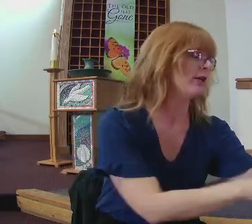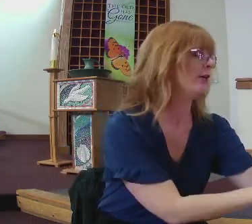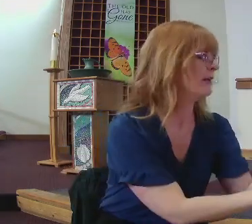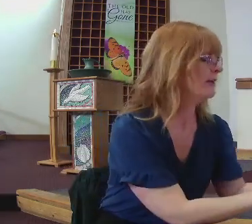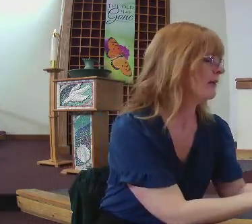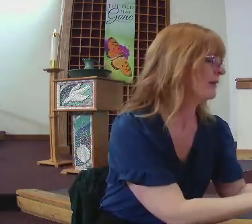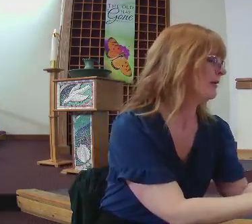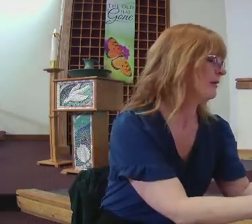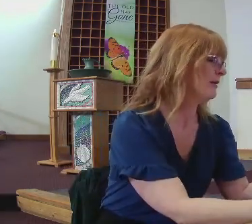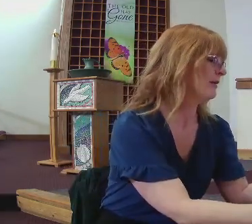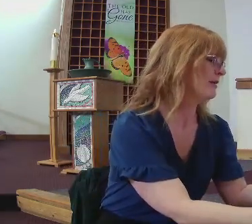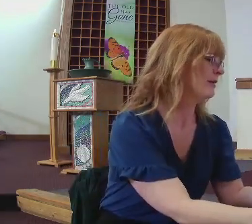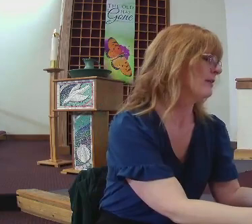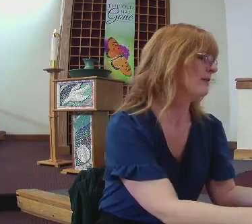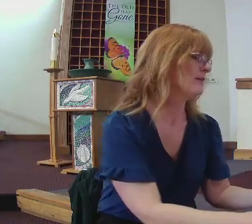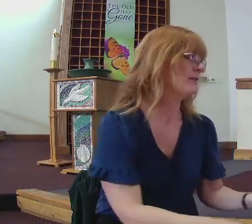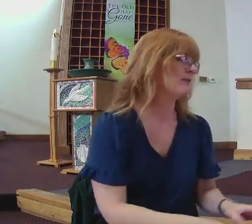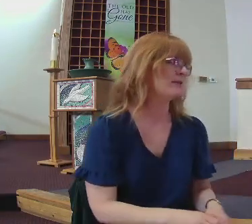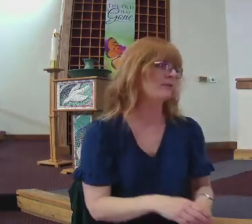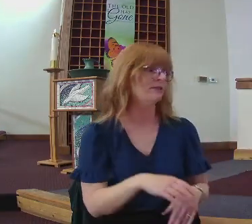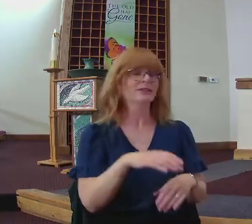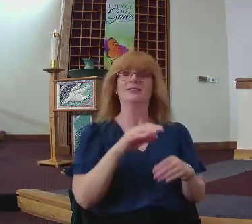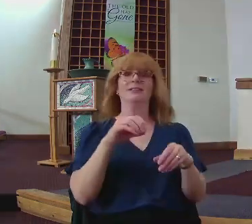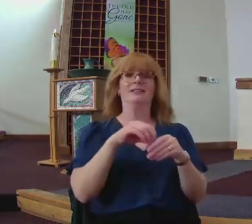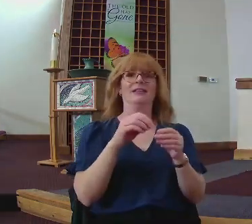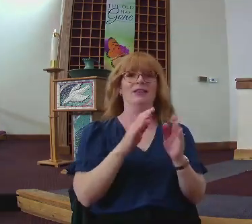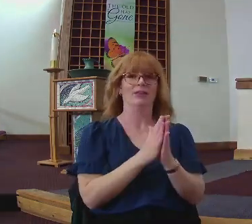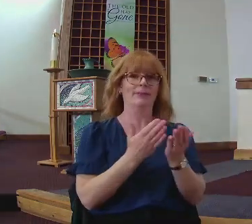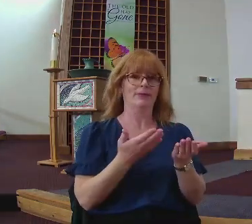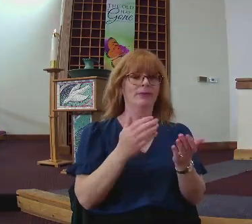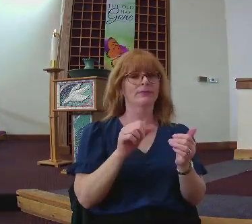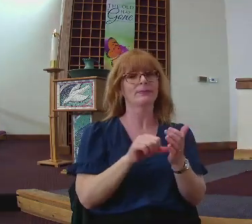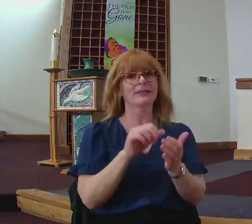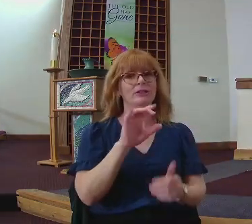will be on our screen, or you can turn in your hymnals to page